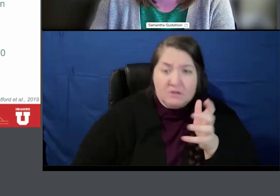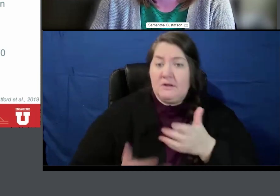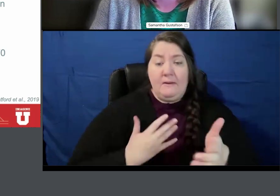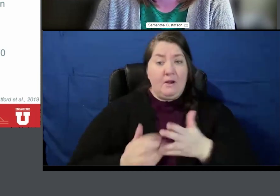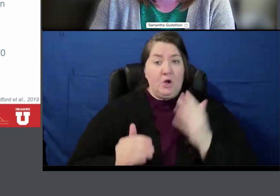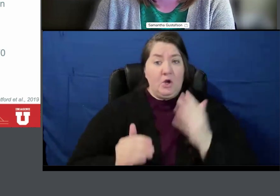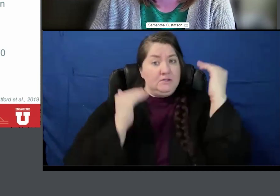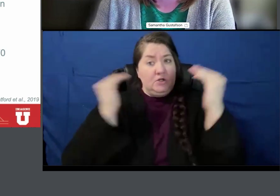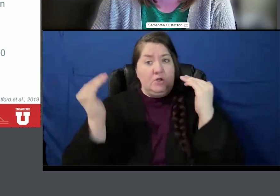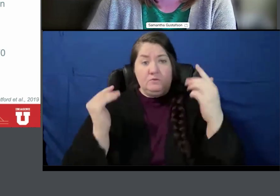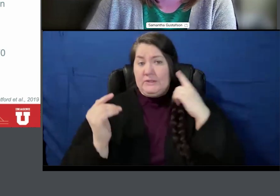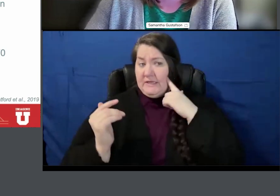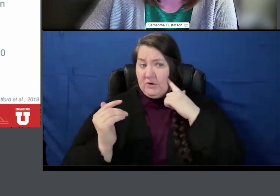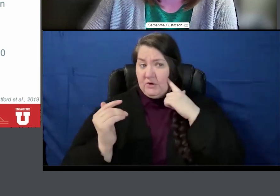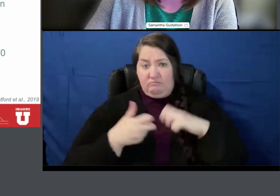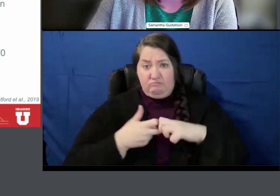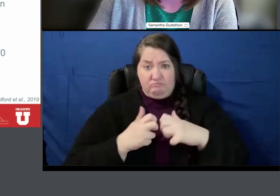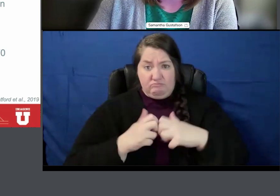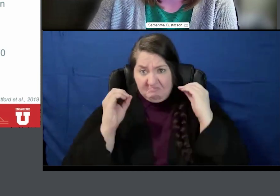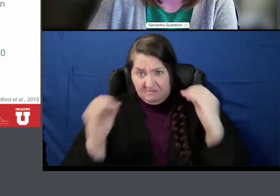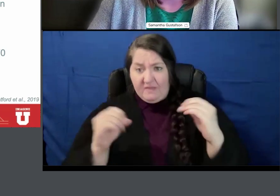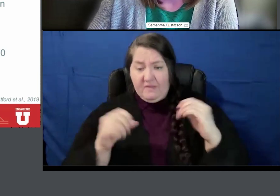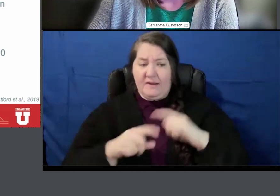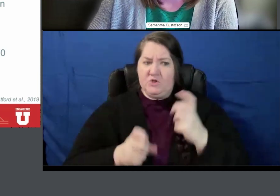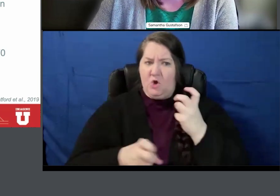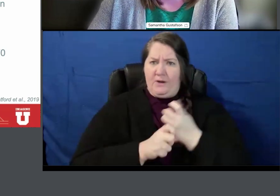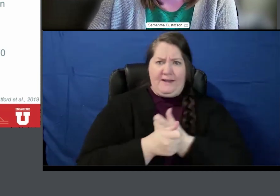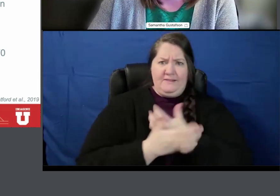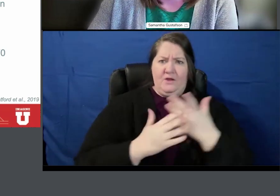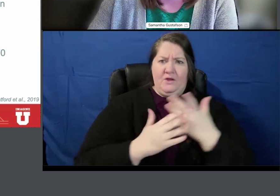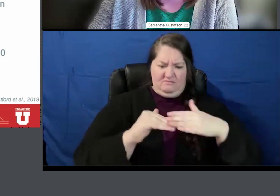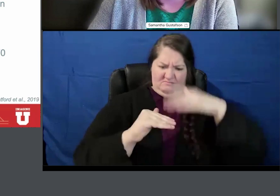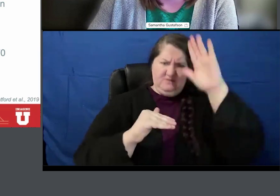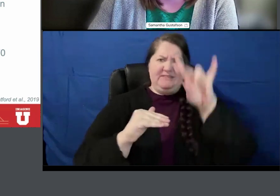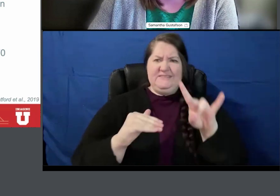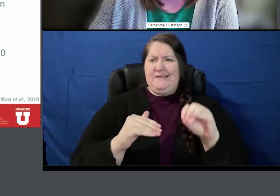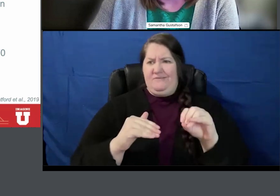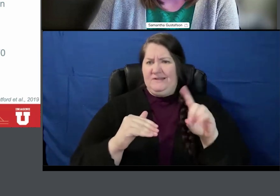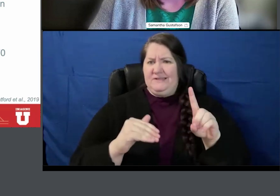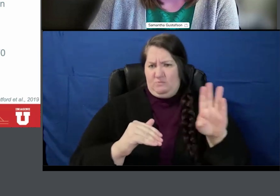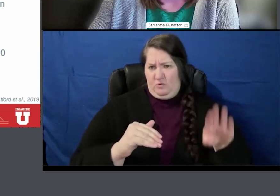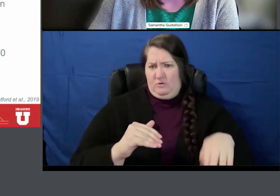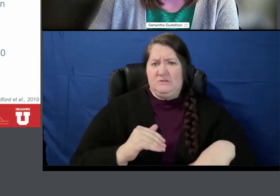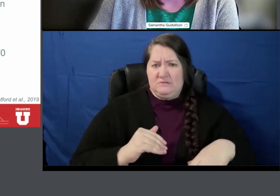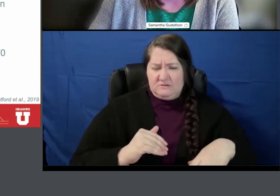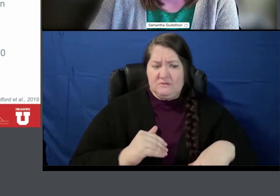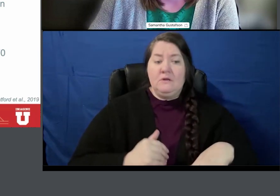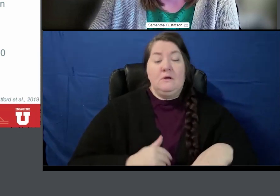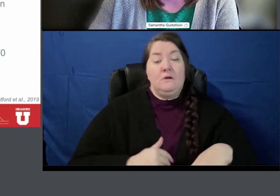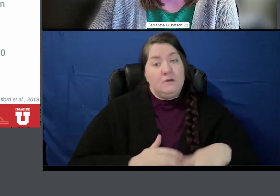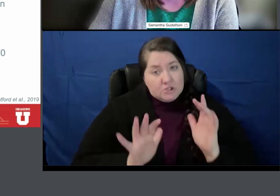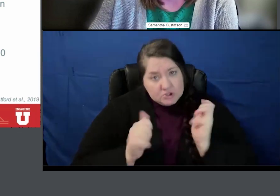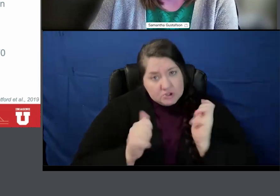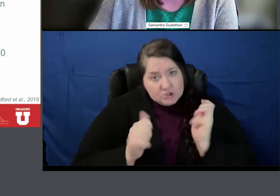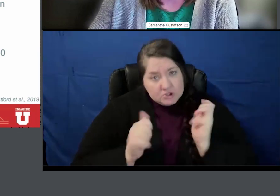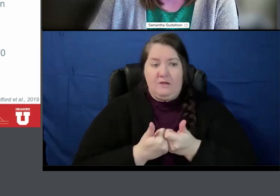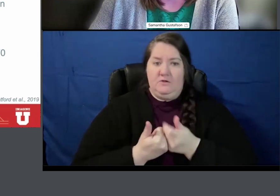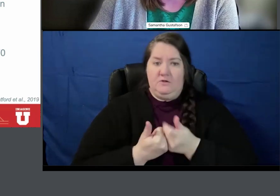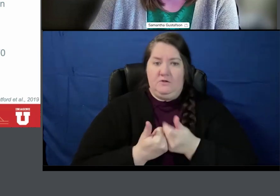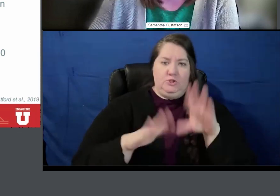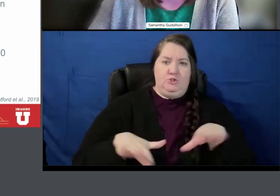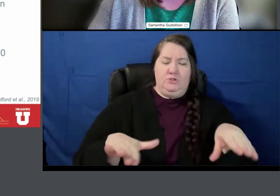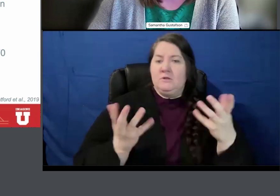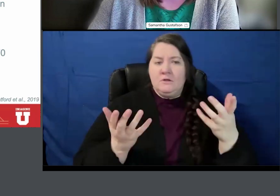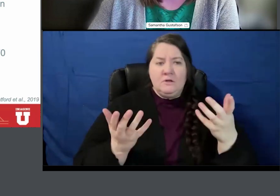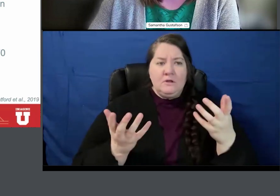have any hearing difficulty. So this is a really big challenge for our children because, of course, in these classrooms,